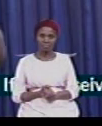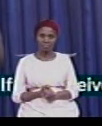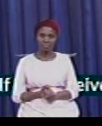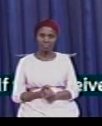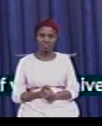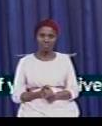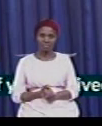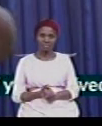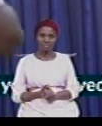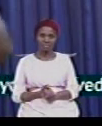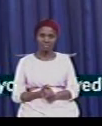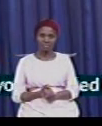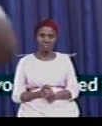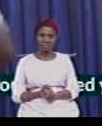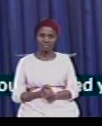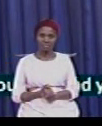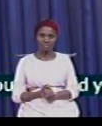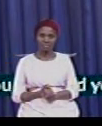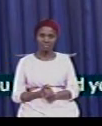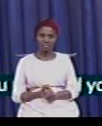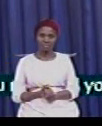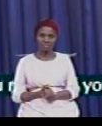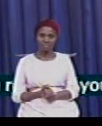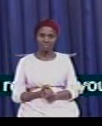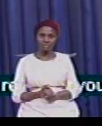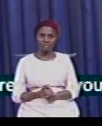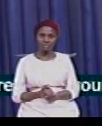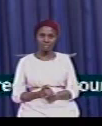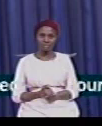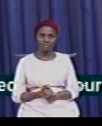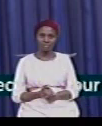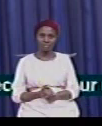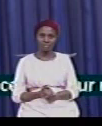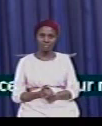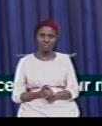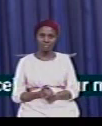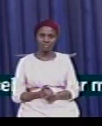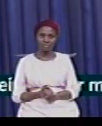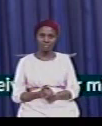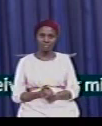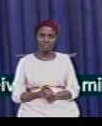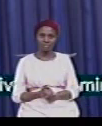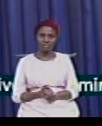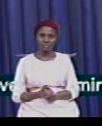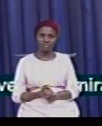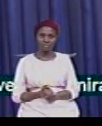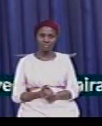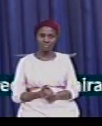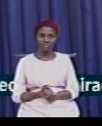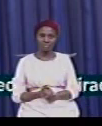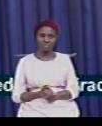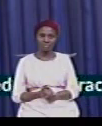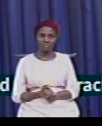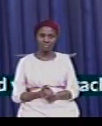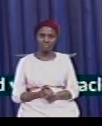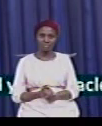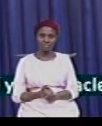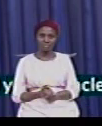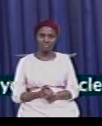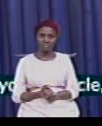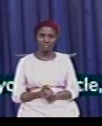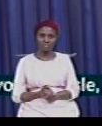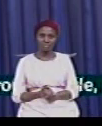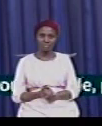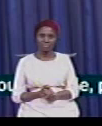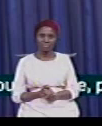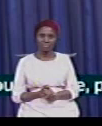ne ma akoso u body nu hwede bibia e okay ana mi ye mi di mi sa ka ma su ade bibia mi ya bibia akọ na mi